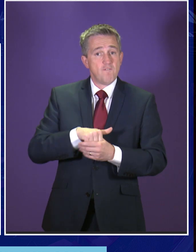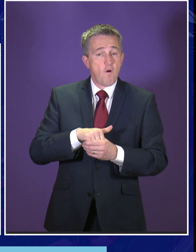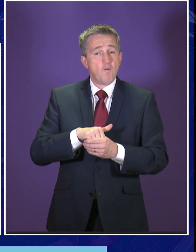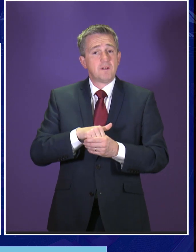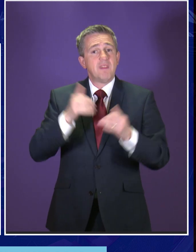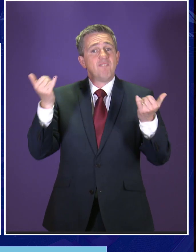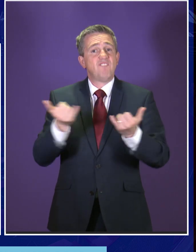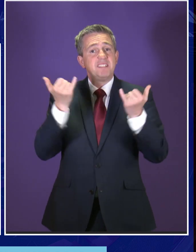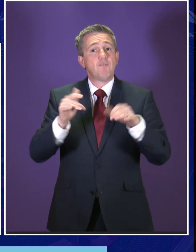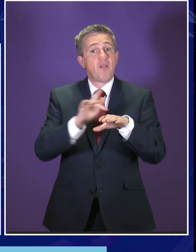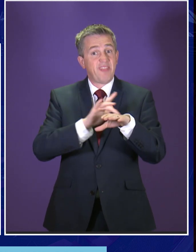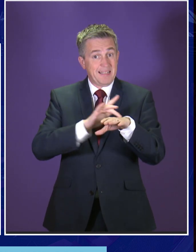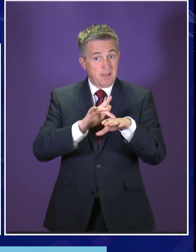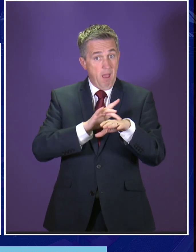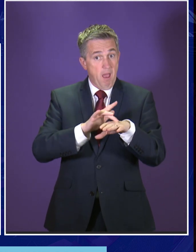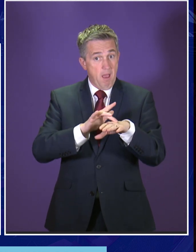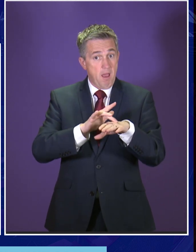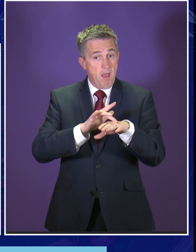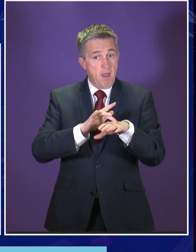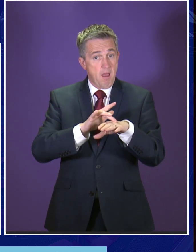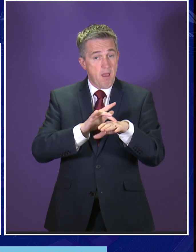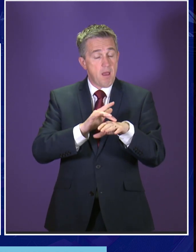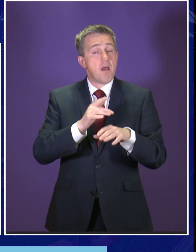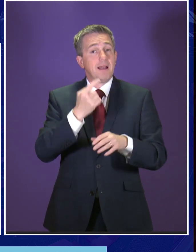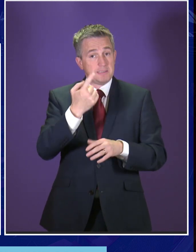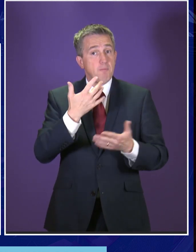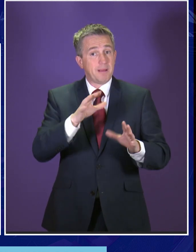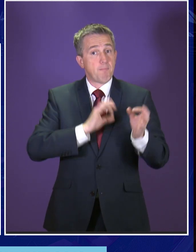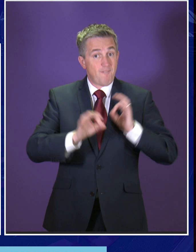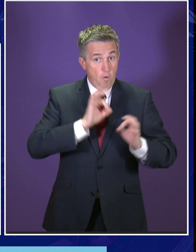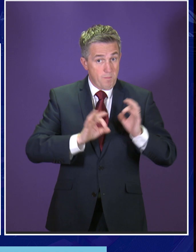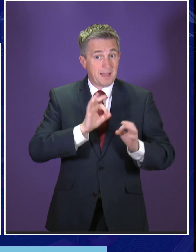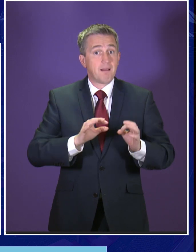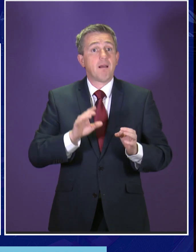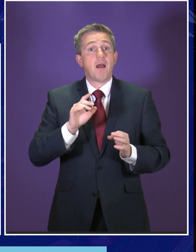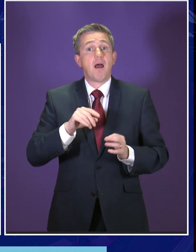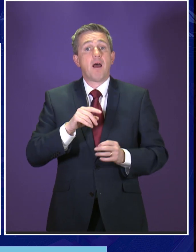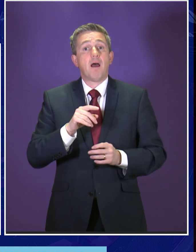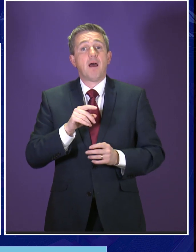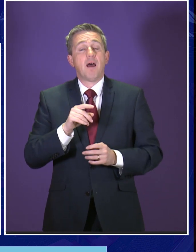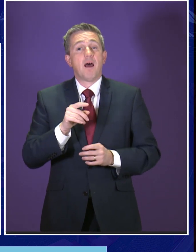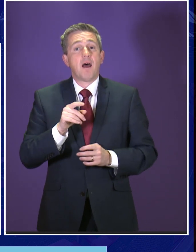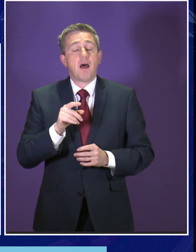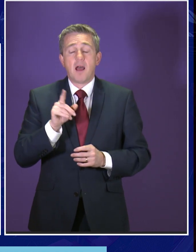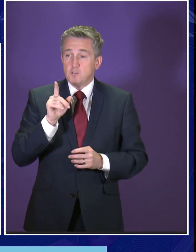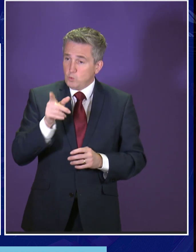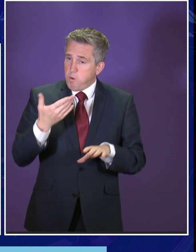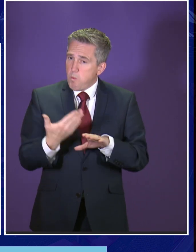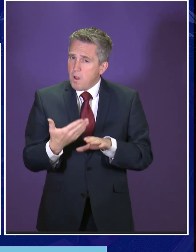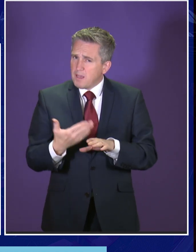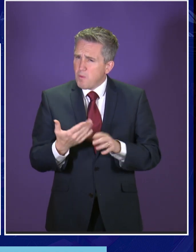Festival Theatre, and he had, and we all saw, the opportunity to work with how